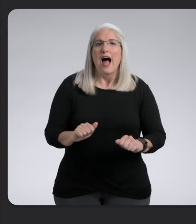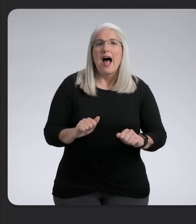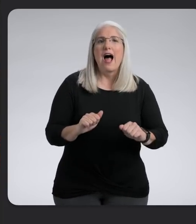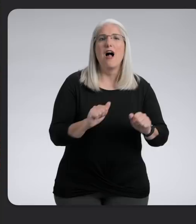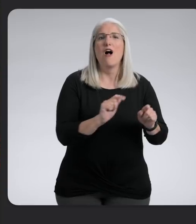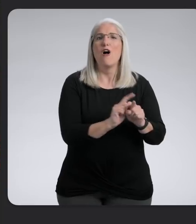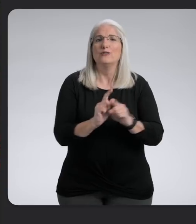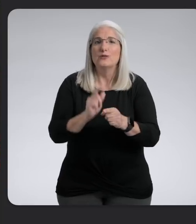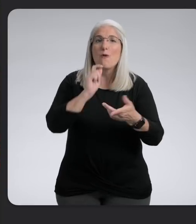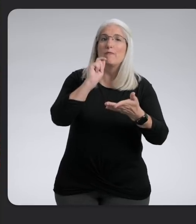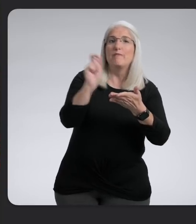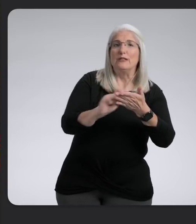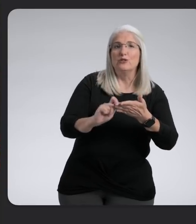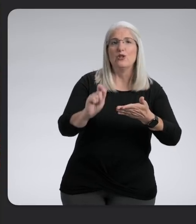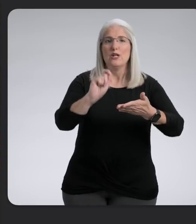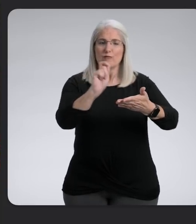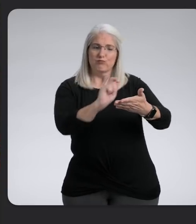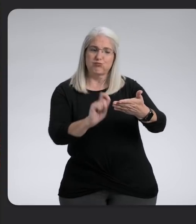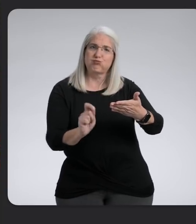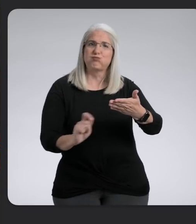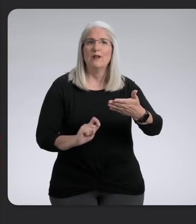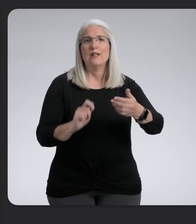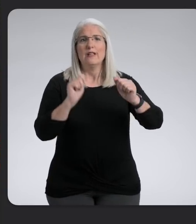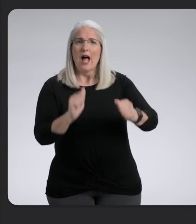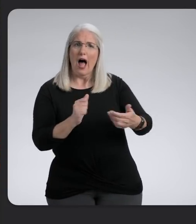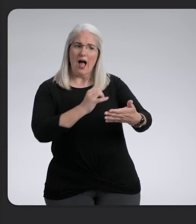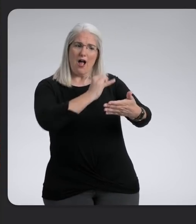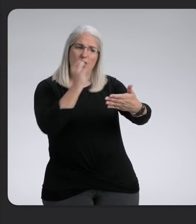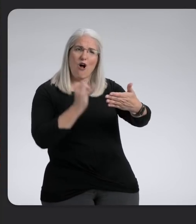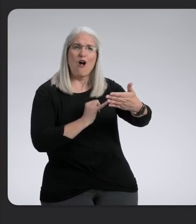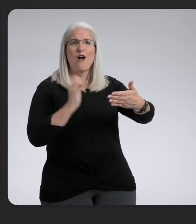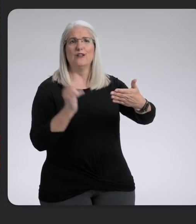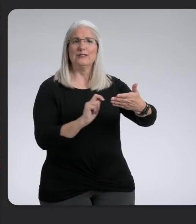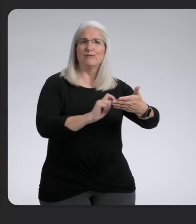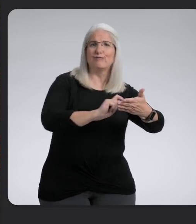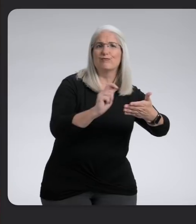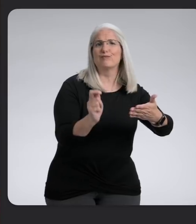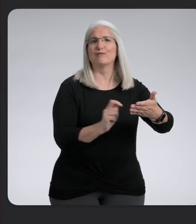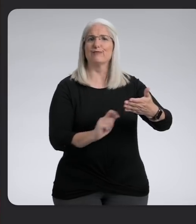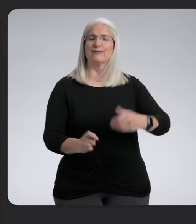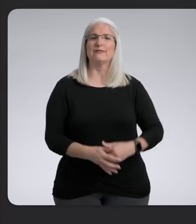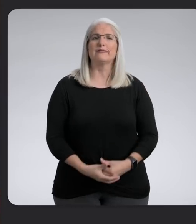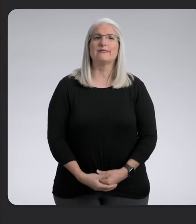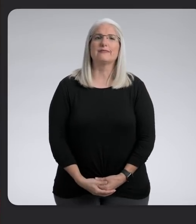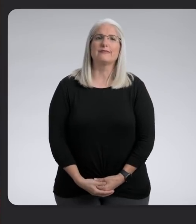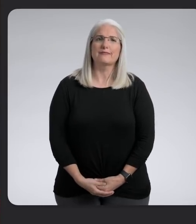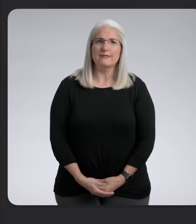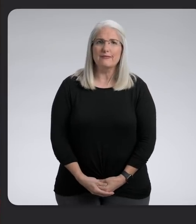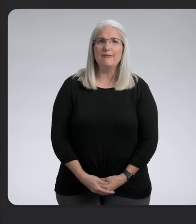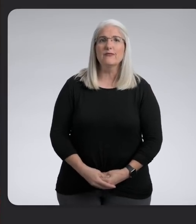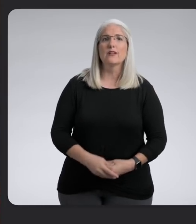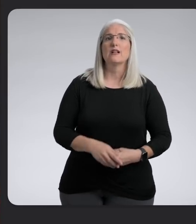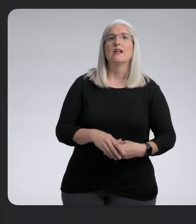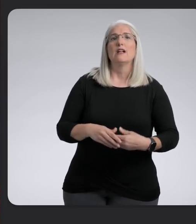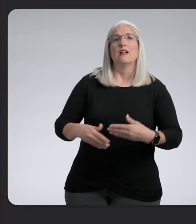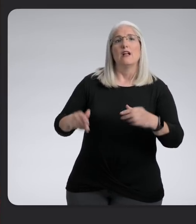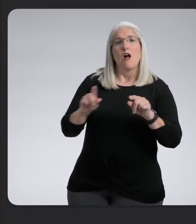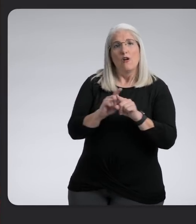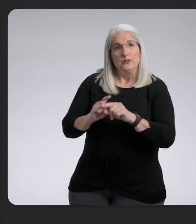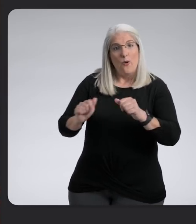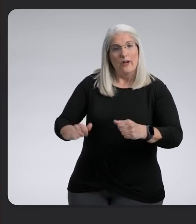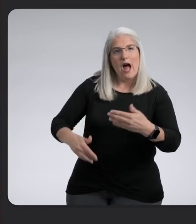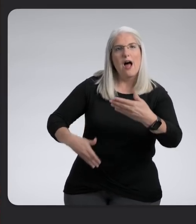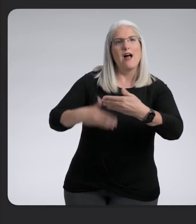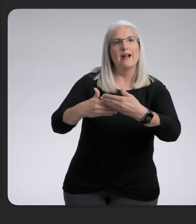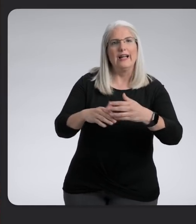Pencil and it becomes your notepad, a markup tool, or a canvas for new artwork. Or when you attach a keyboard and trackpad and it